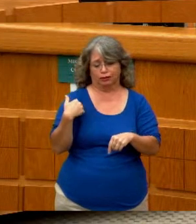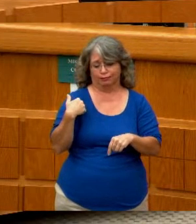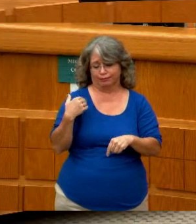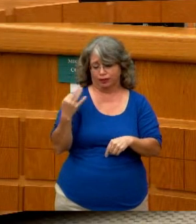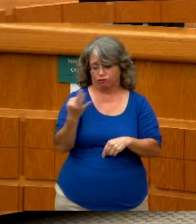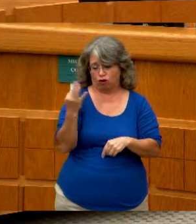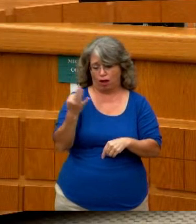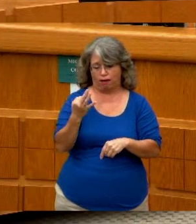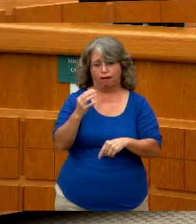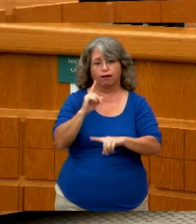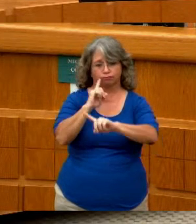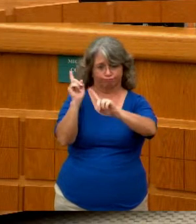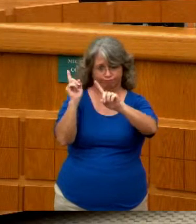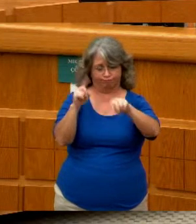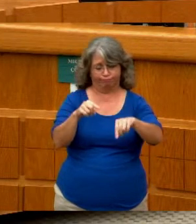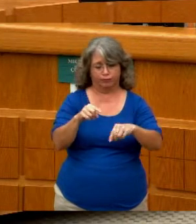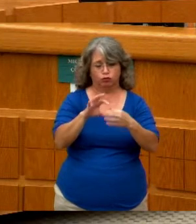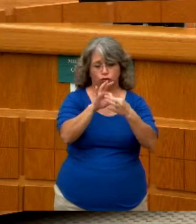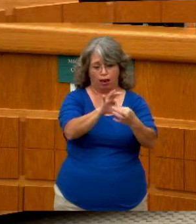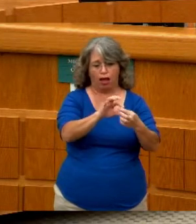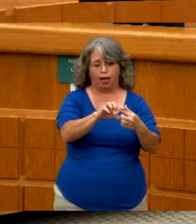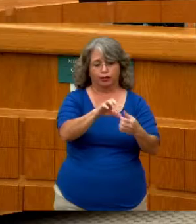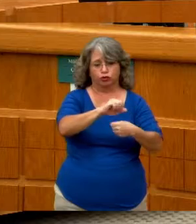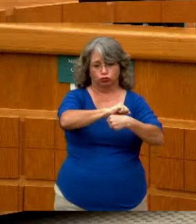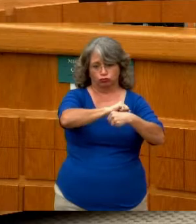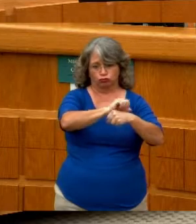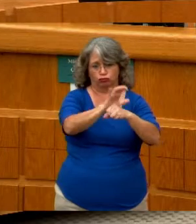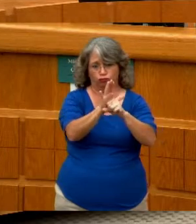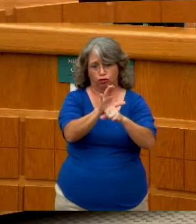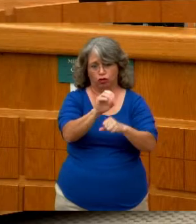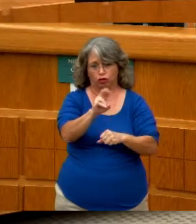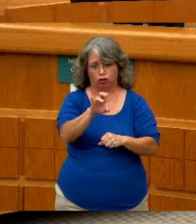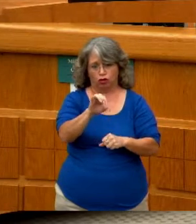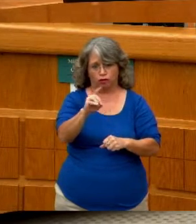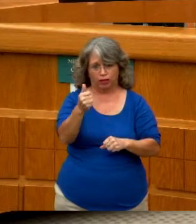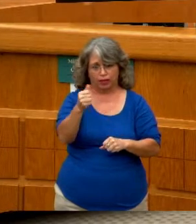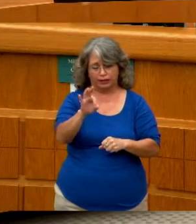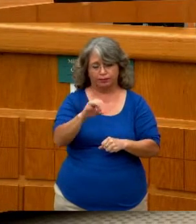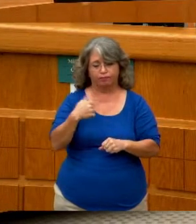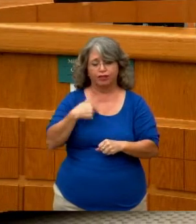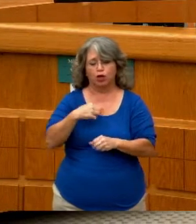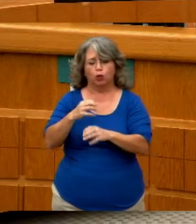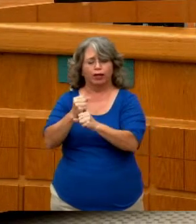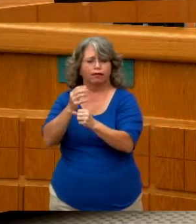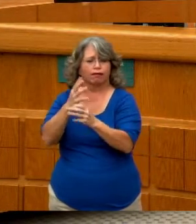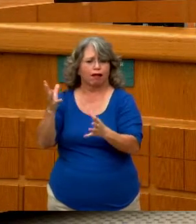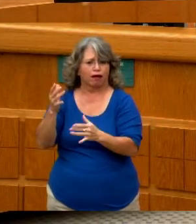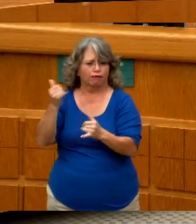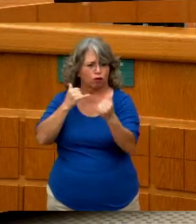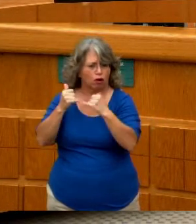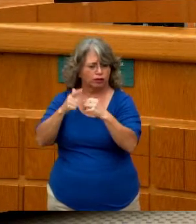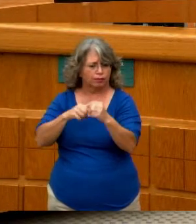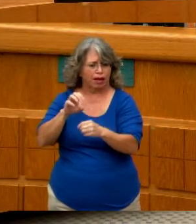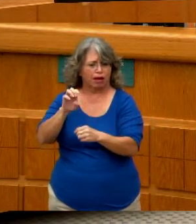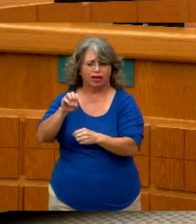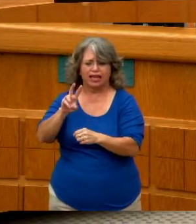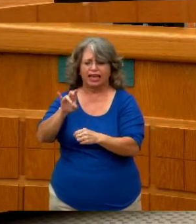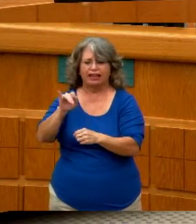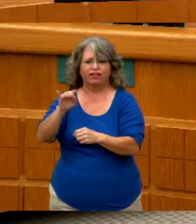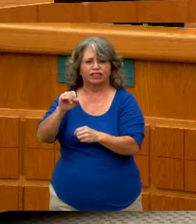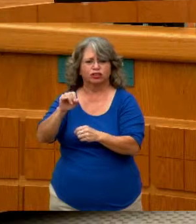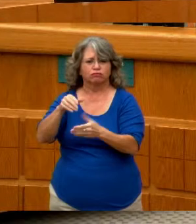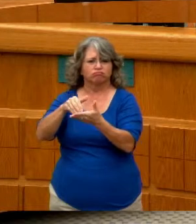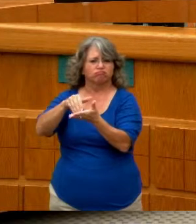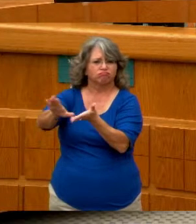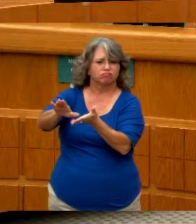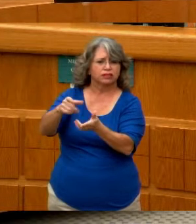issued late on Friday that relate to COVID-19. And we get a lot of calls at the county about eviction hearings, and so I'd